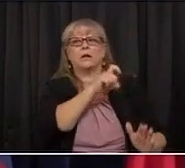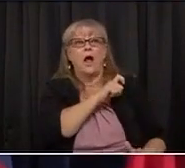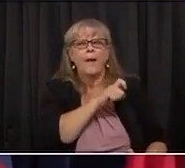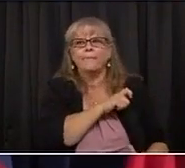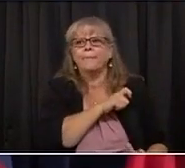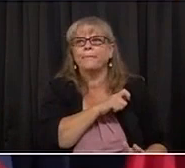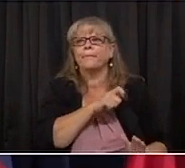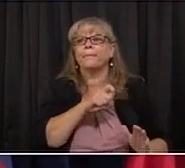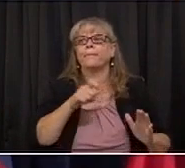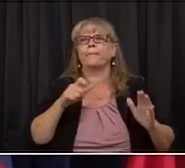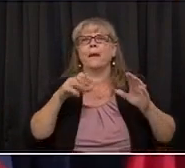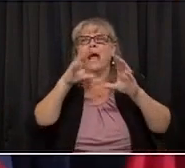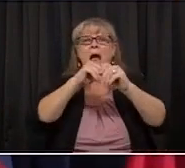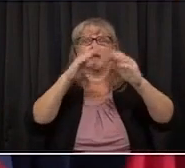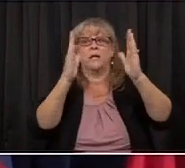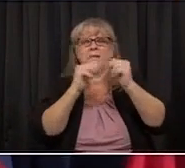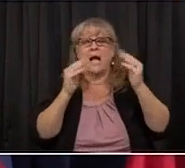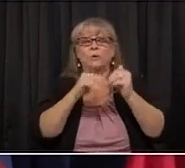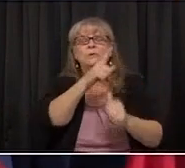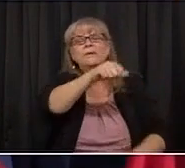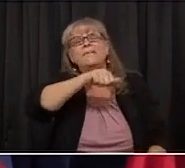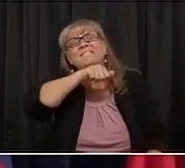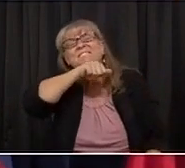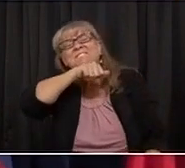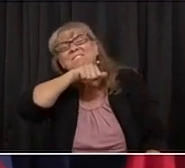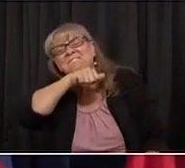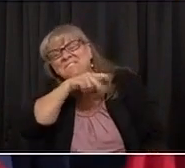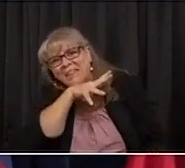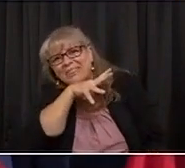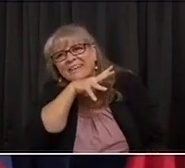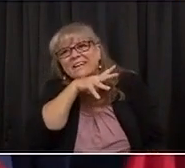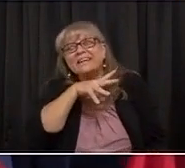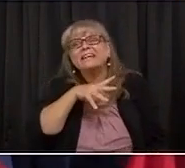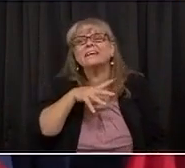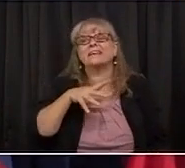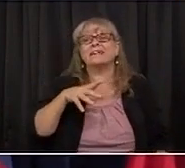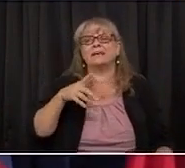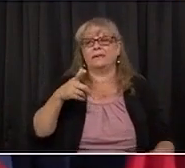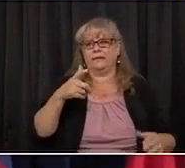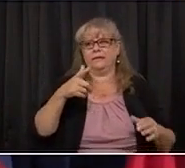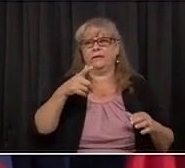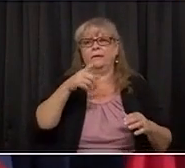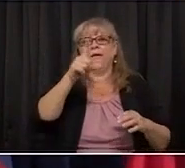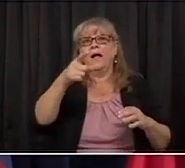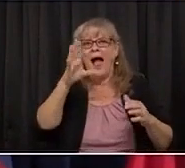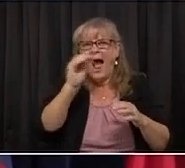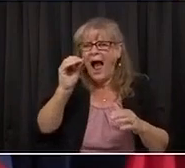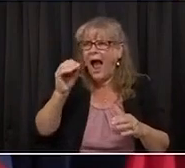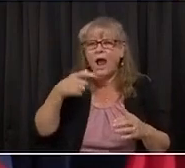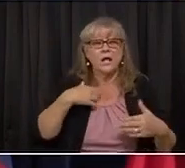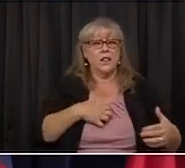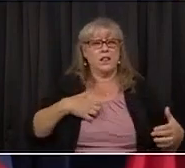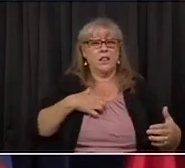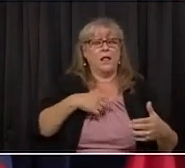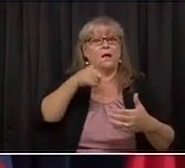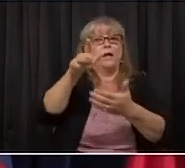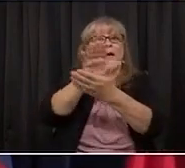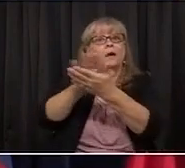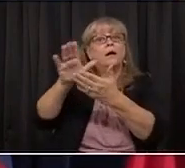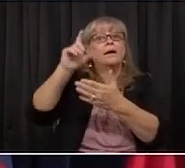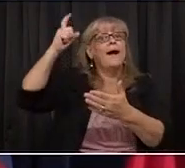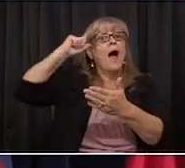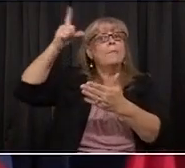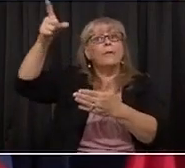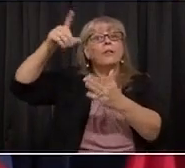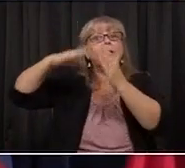state capitol is going under $1 million in repairs. What kind of message is it sending from the state to law-abiding citizens